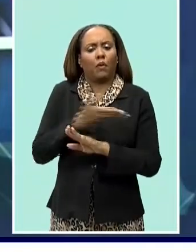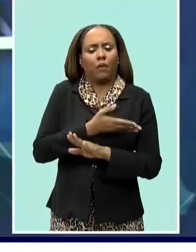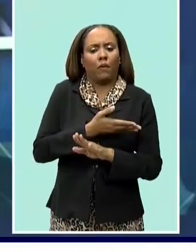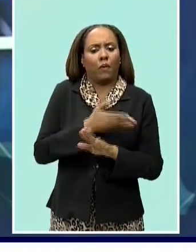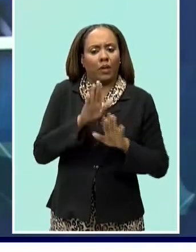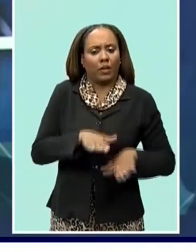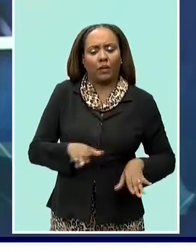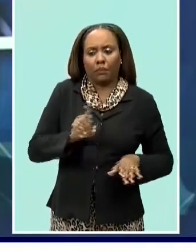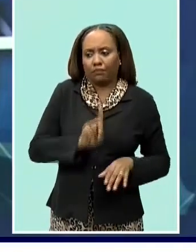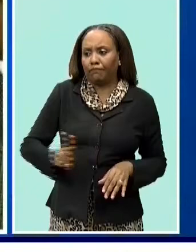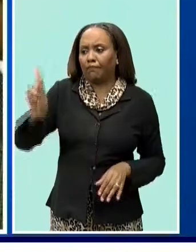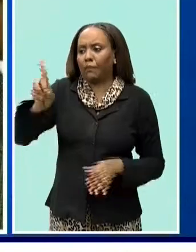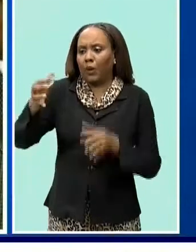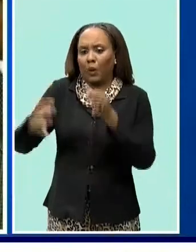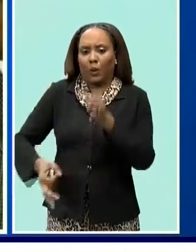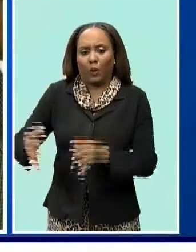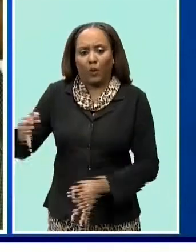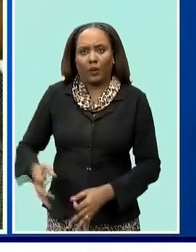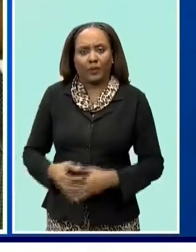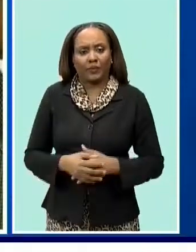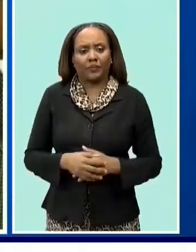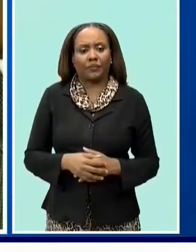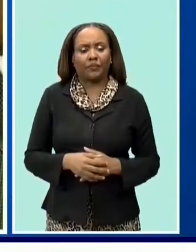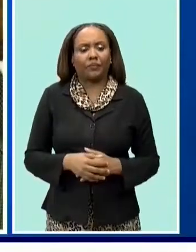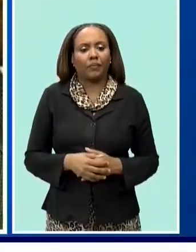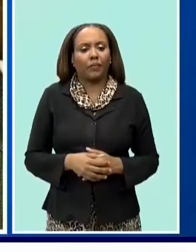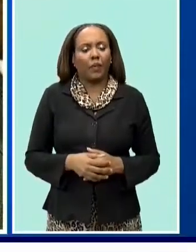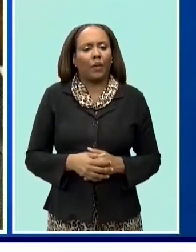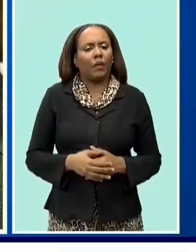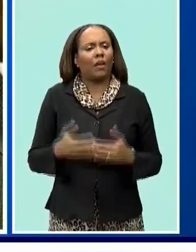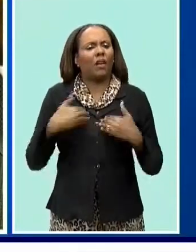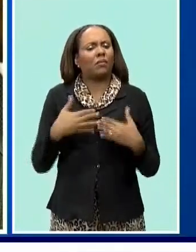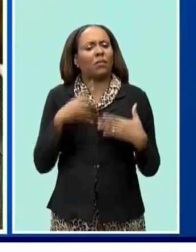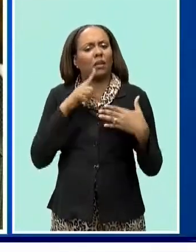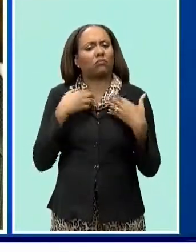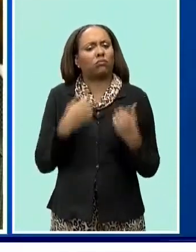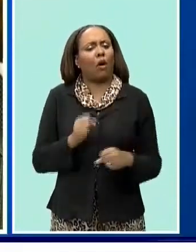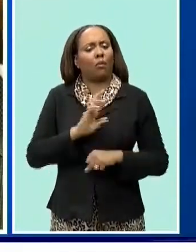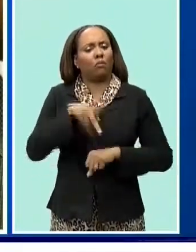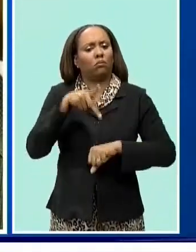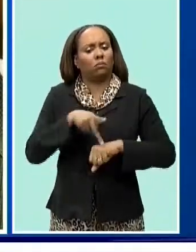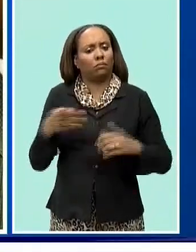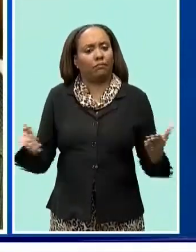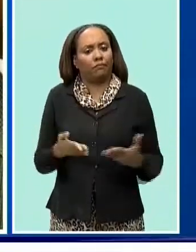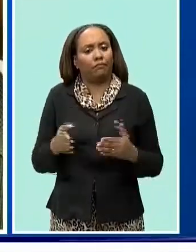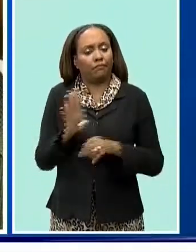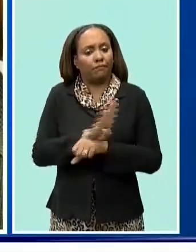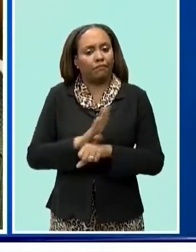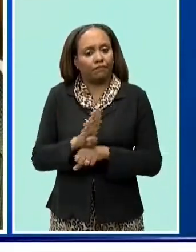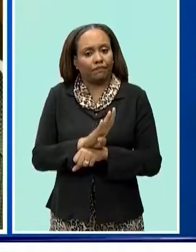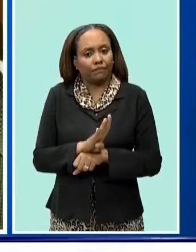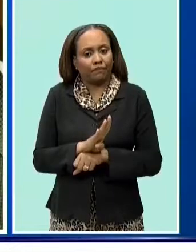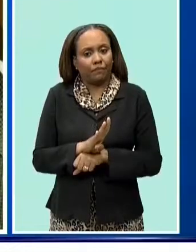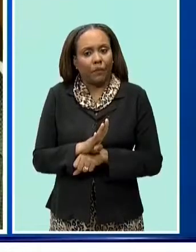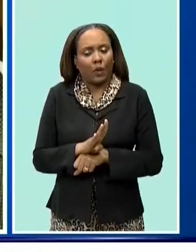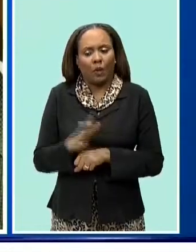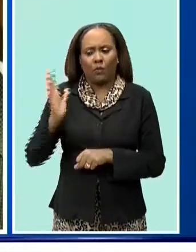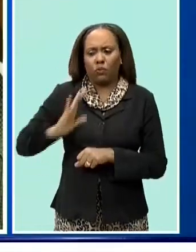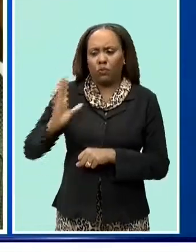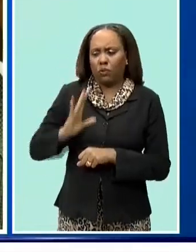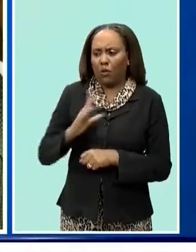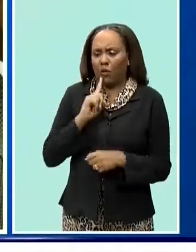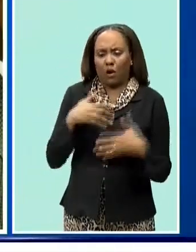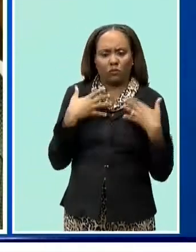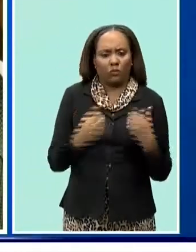system. There's some strong headmistresses and headmasters in this country who were titans in their day, and